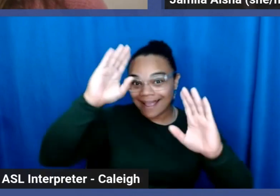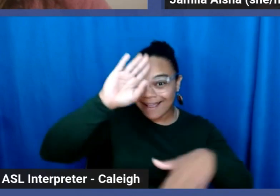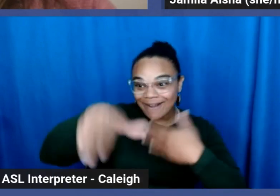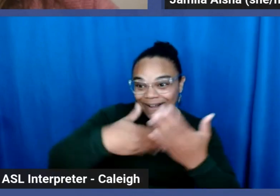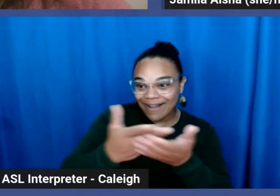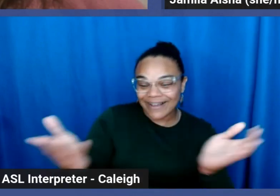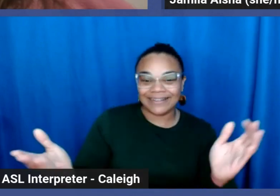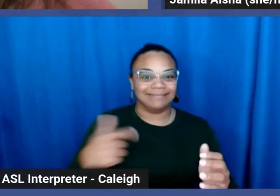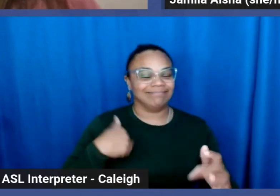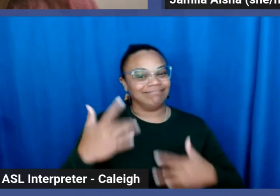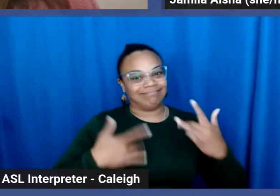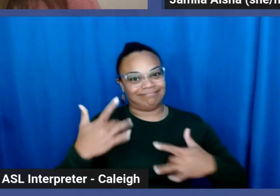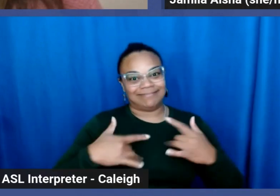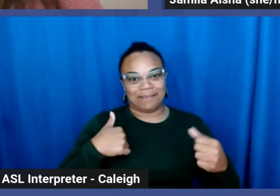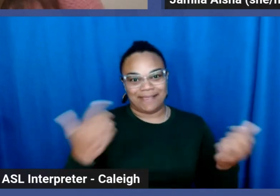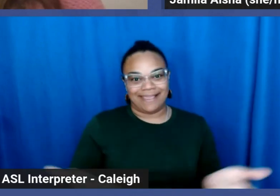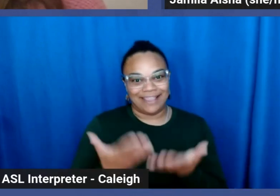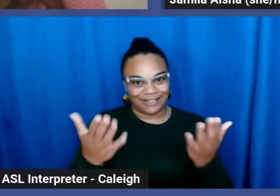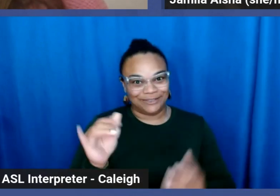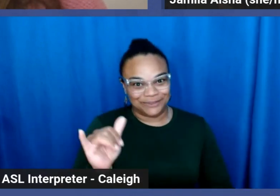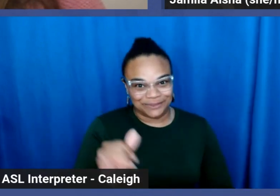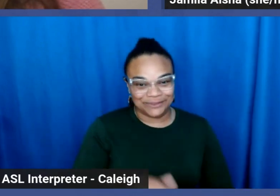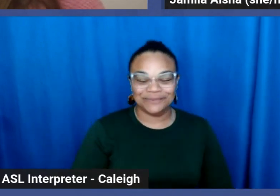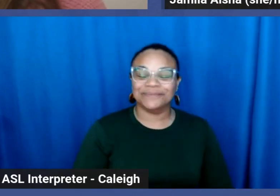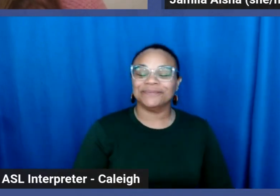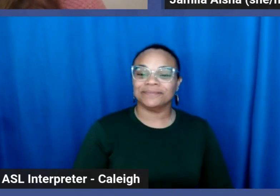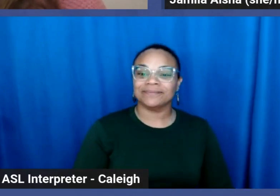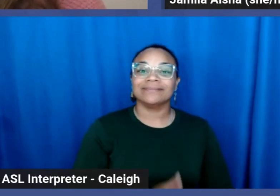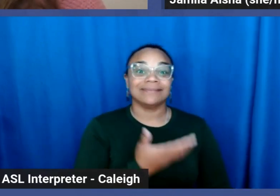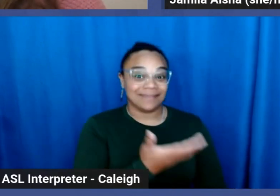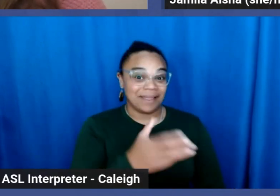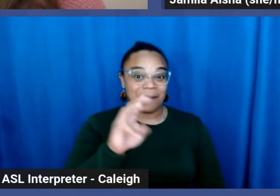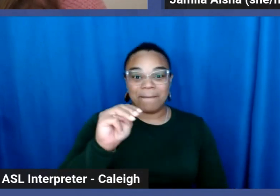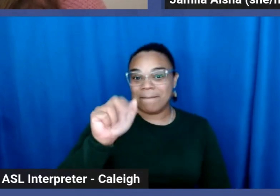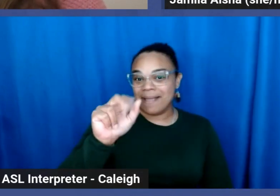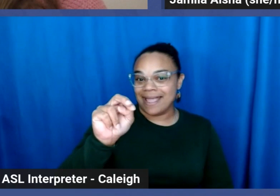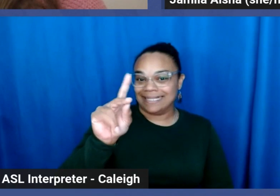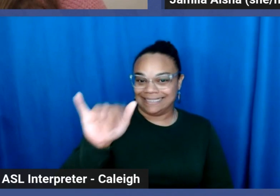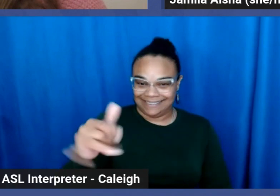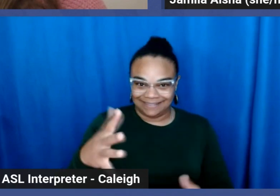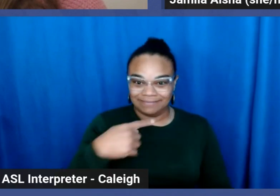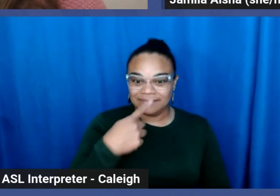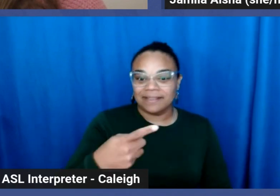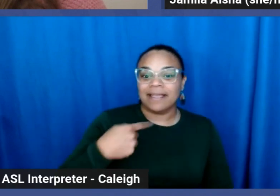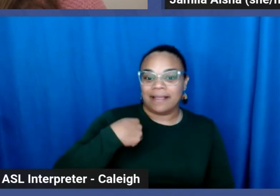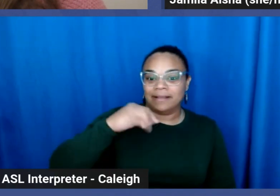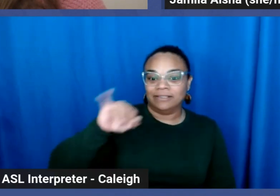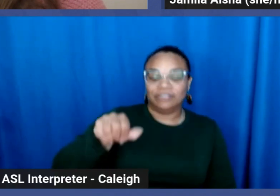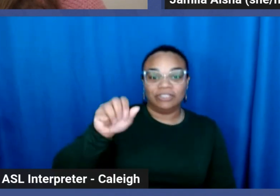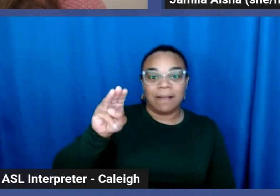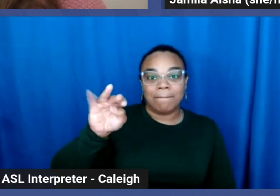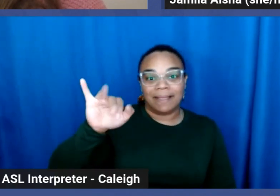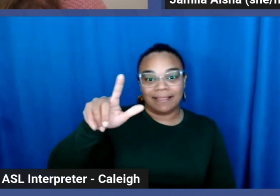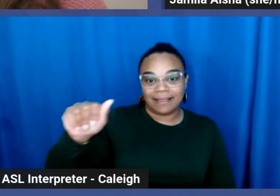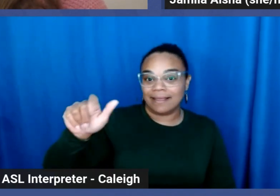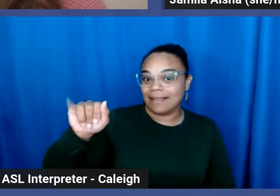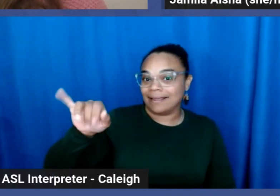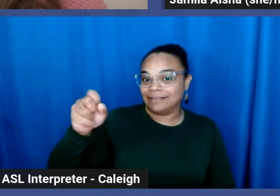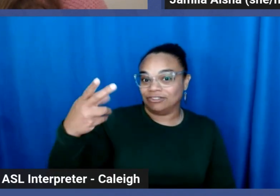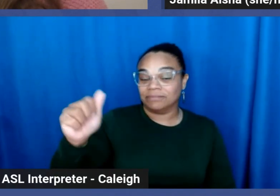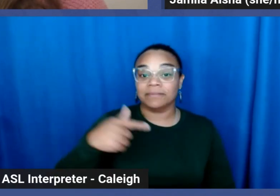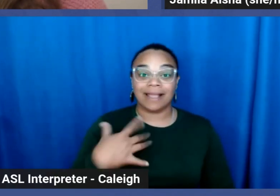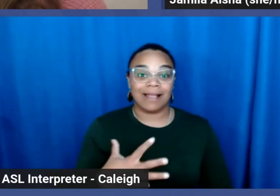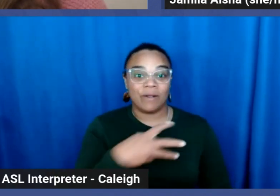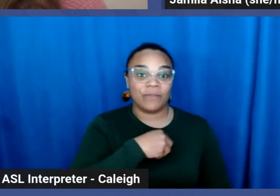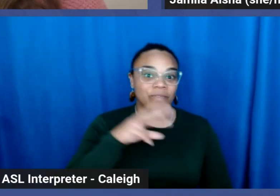I'm so excited to be here as well. As Mandy said, my name is Jamila Aisha, and I am the owner of the